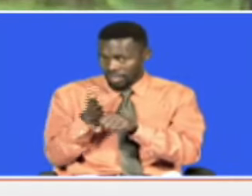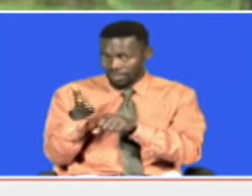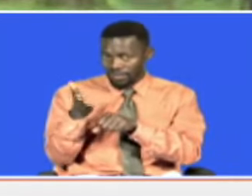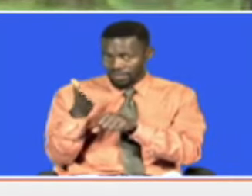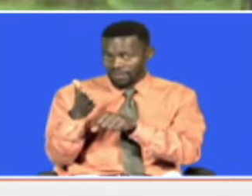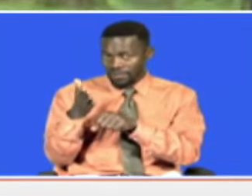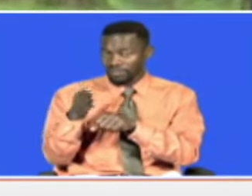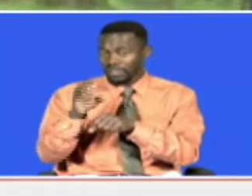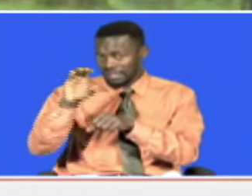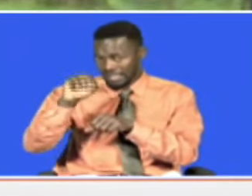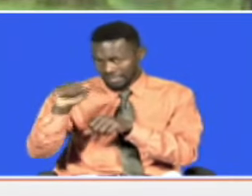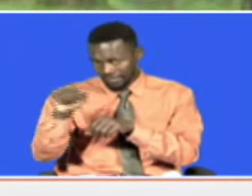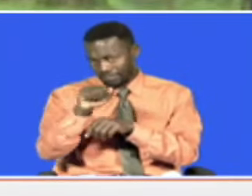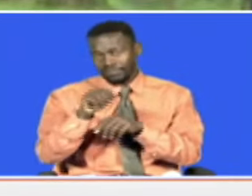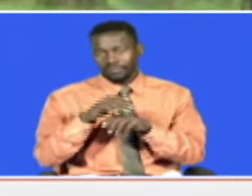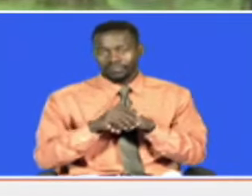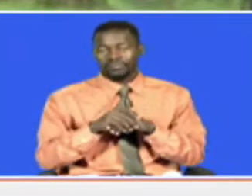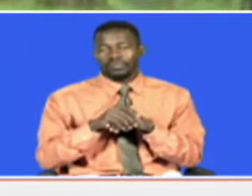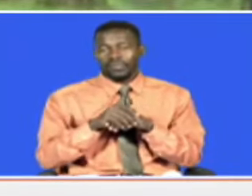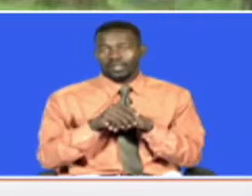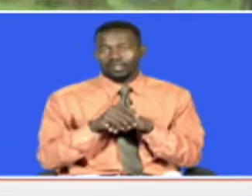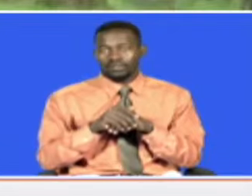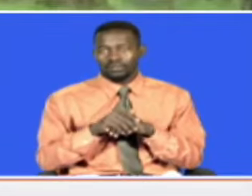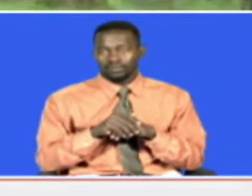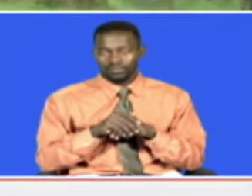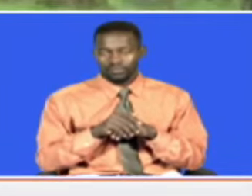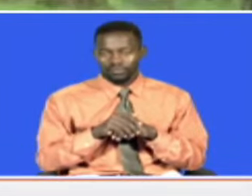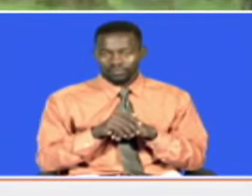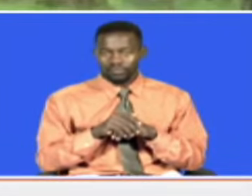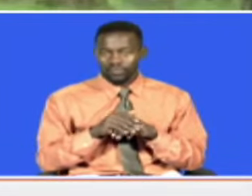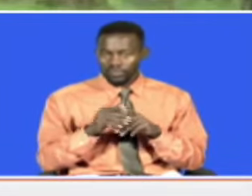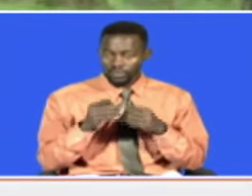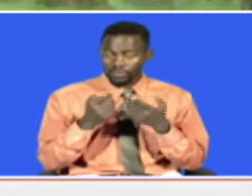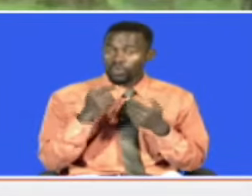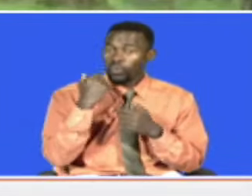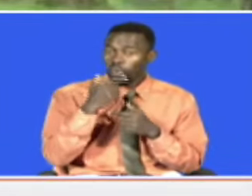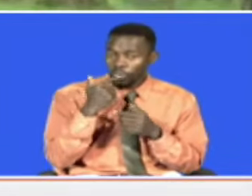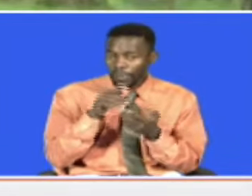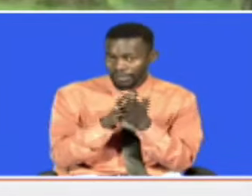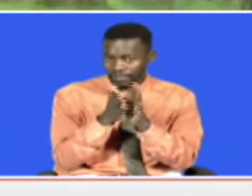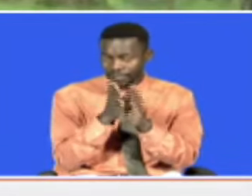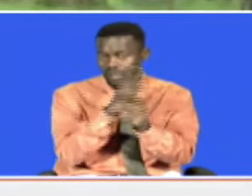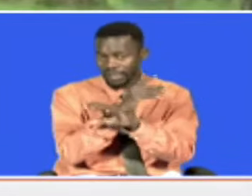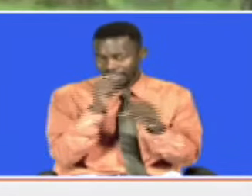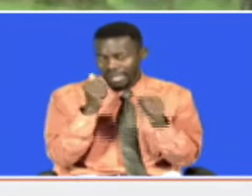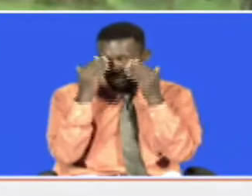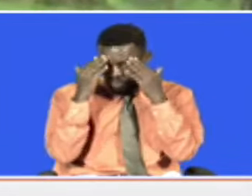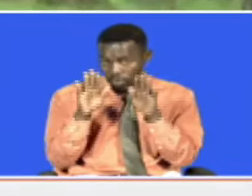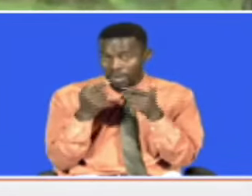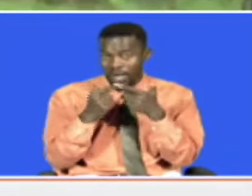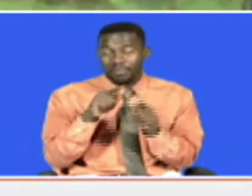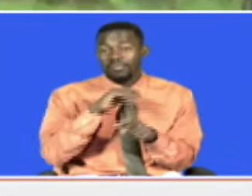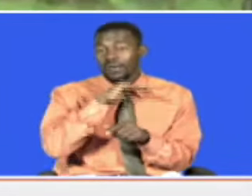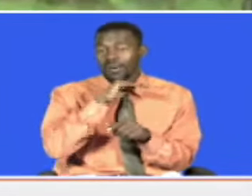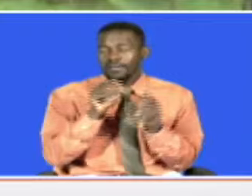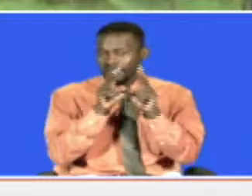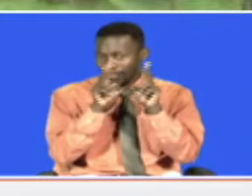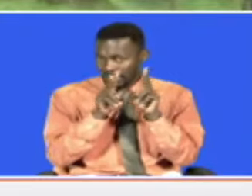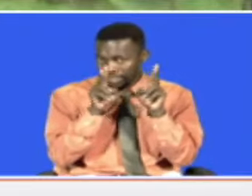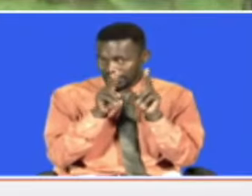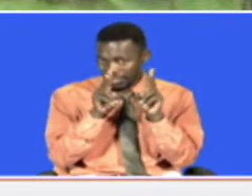have a bargaining power, even maybe in the next regime. Whoever becomes president, I don't know. But he's very calculative, trying to